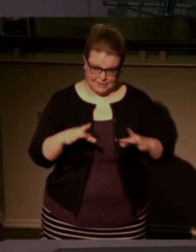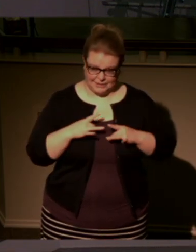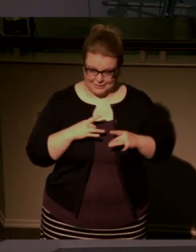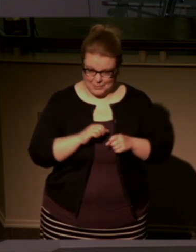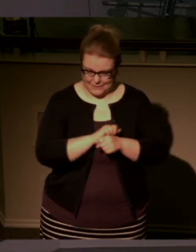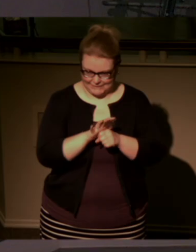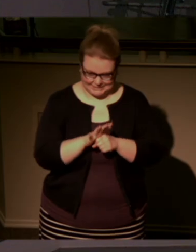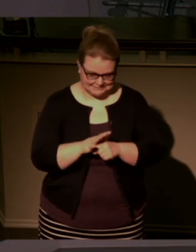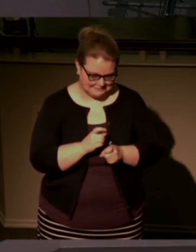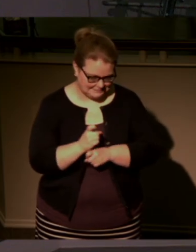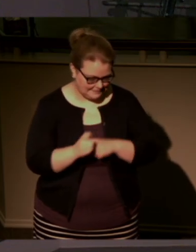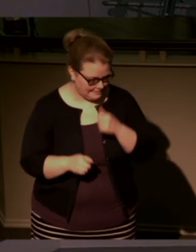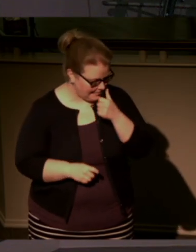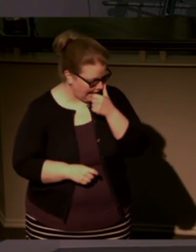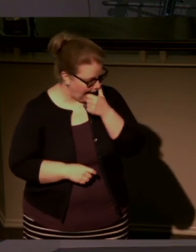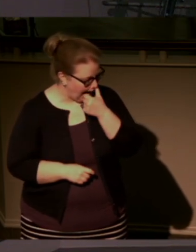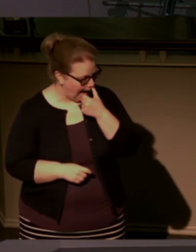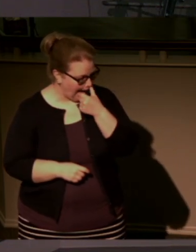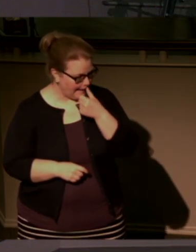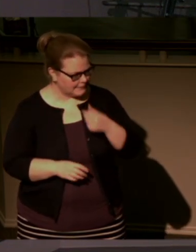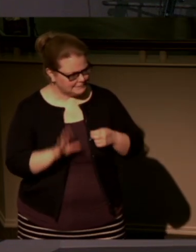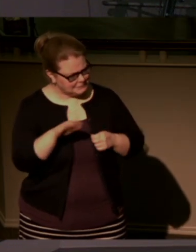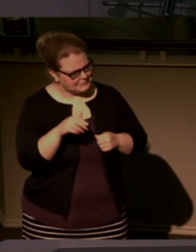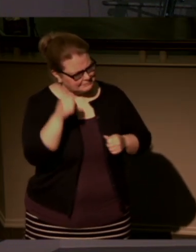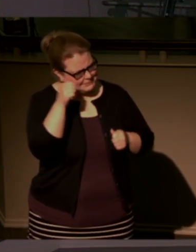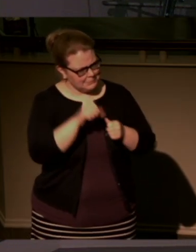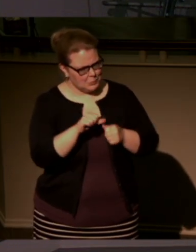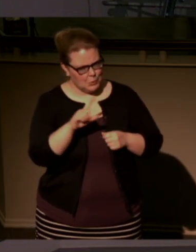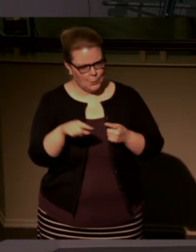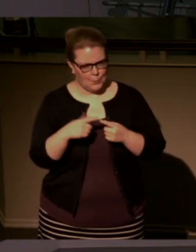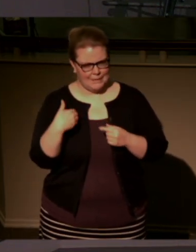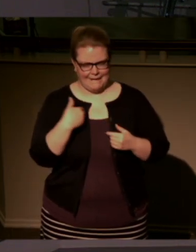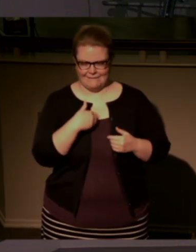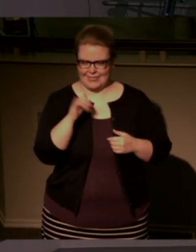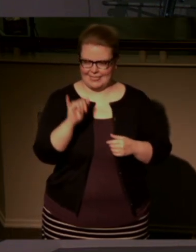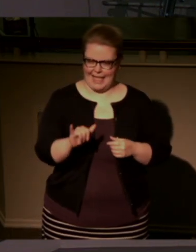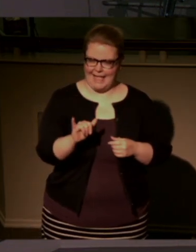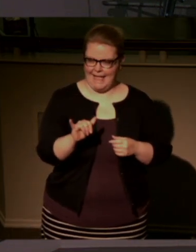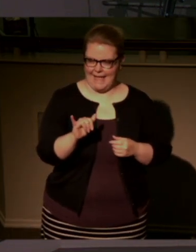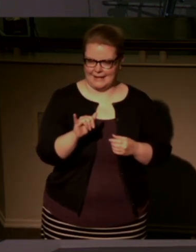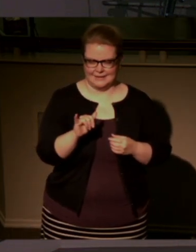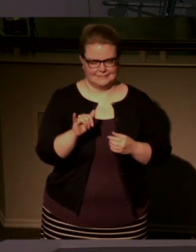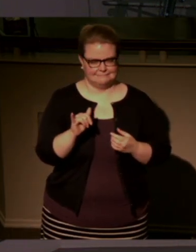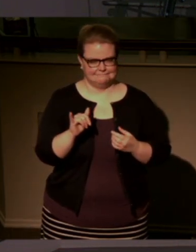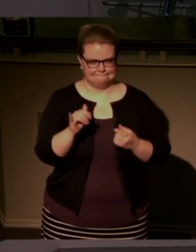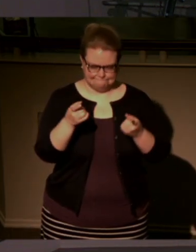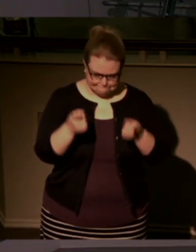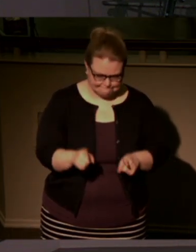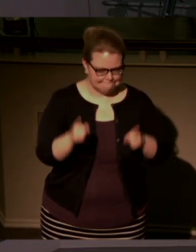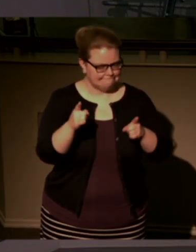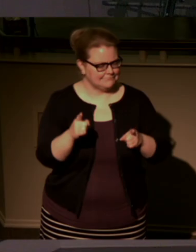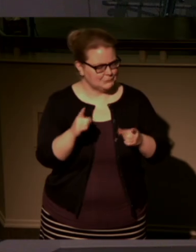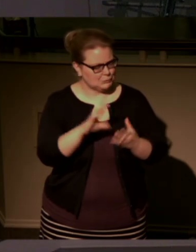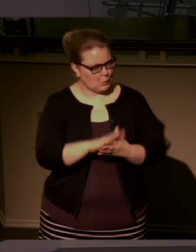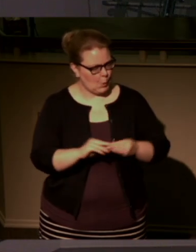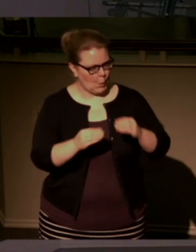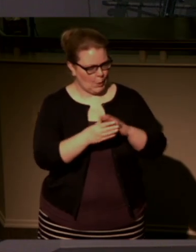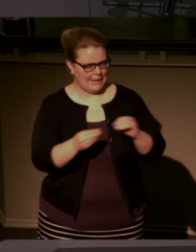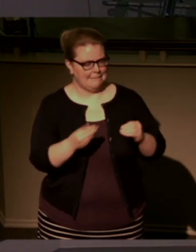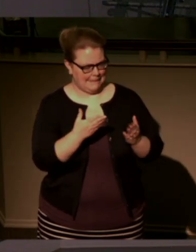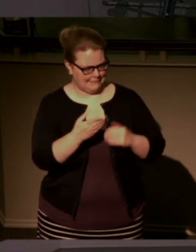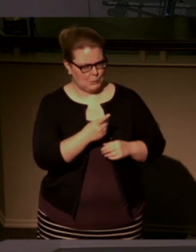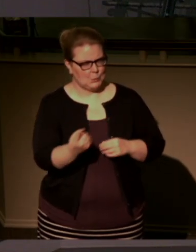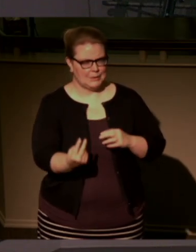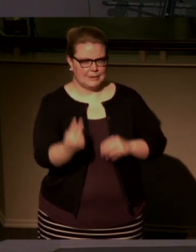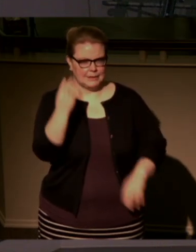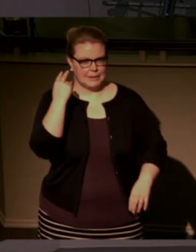We remember when we have these encounter stories. You probably have a lot of encounter stories. All